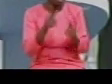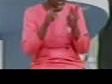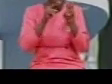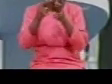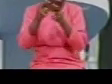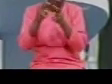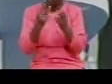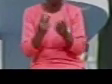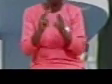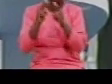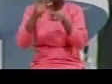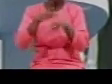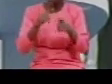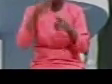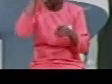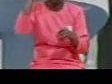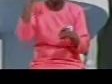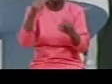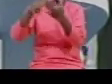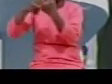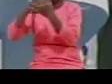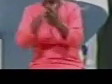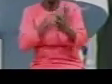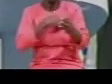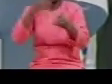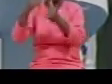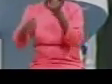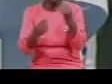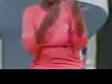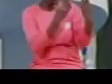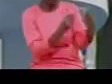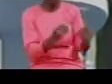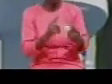Alpha and Omega, the solution to your problem,